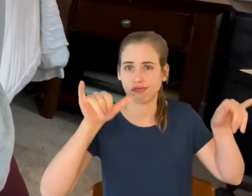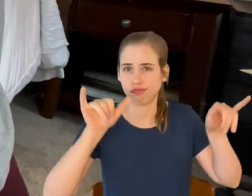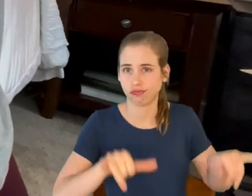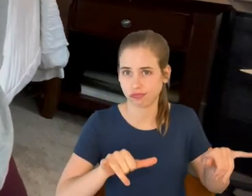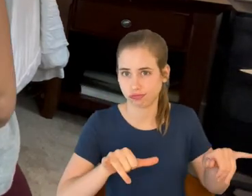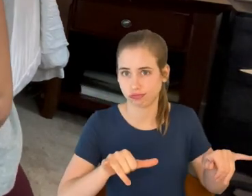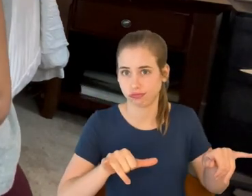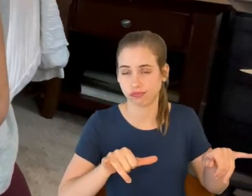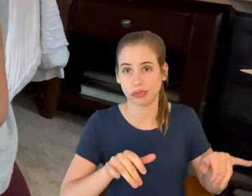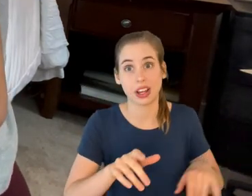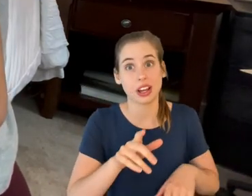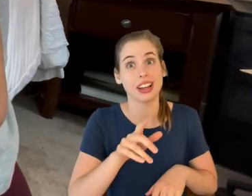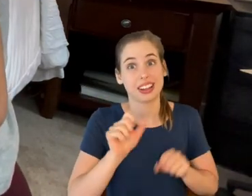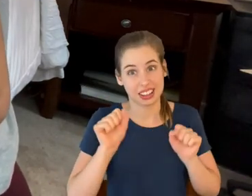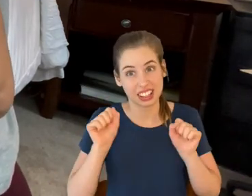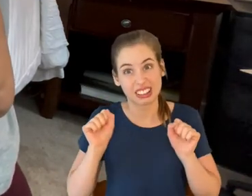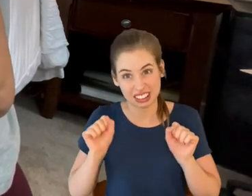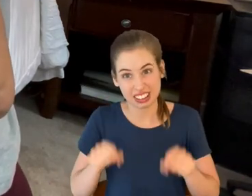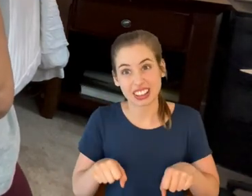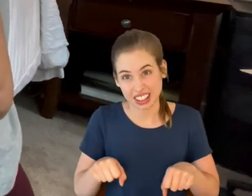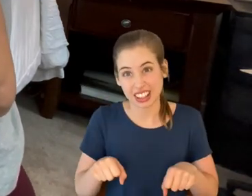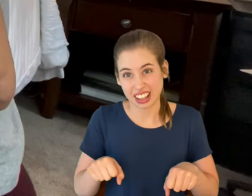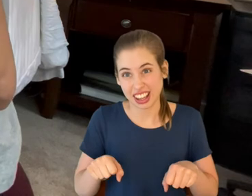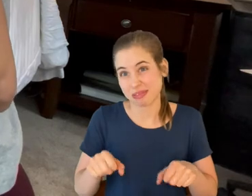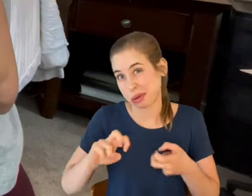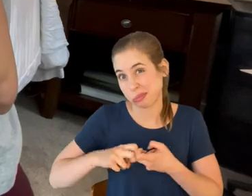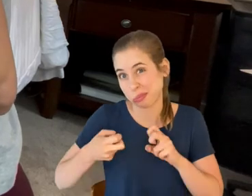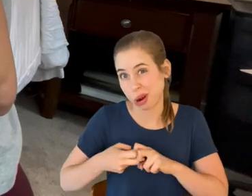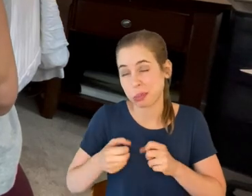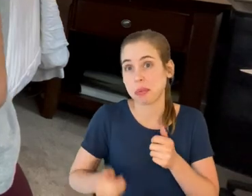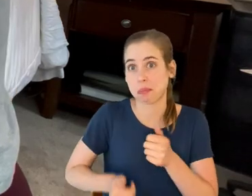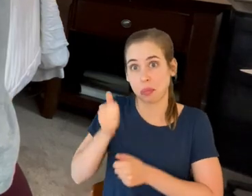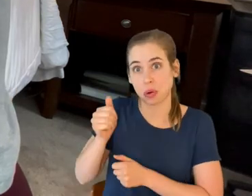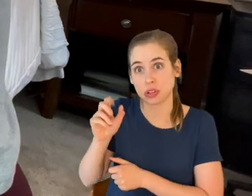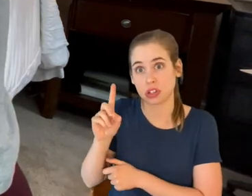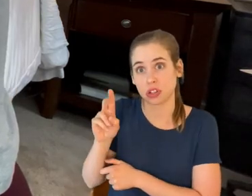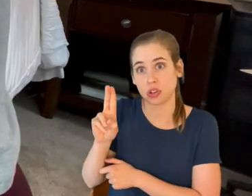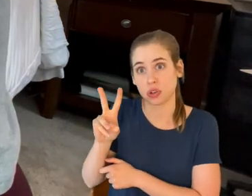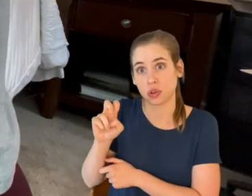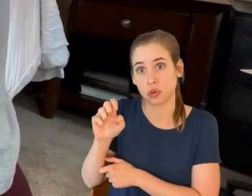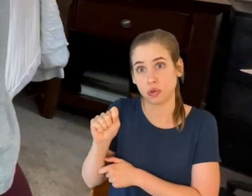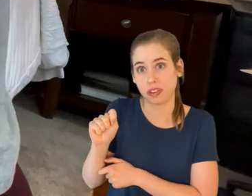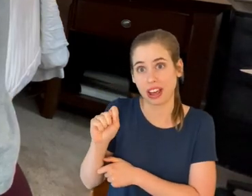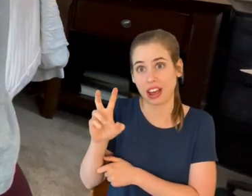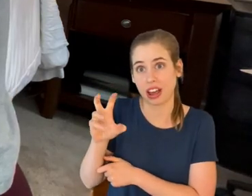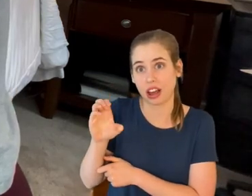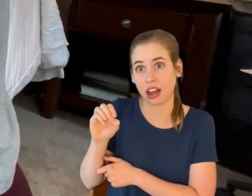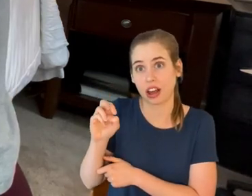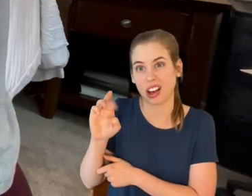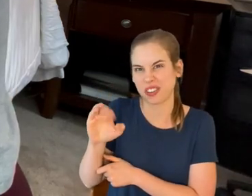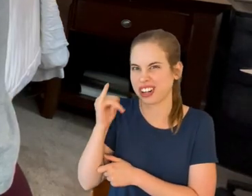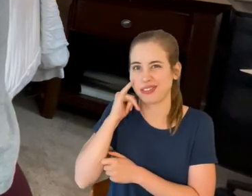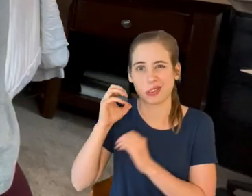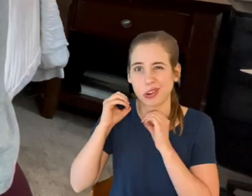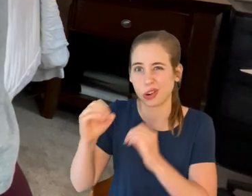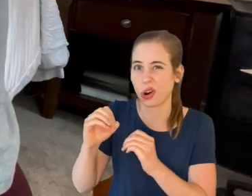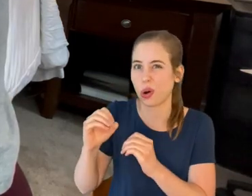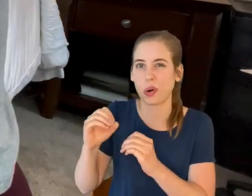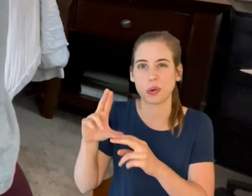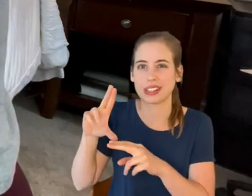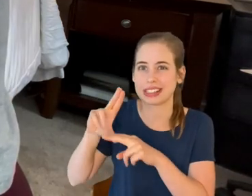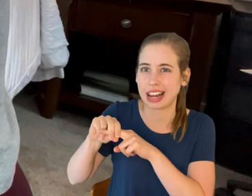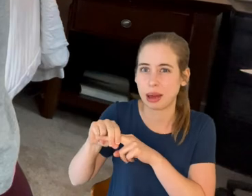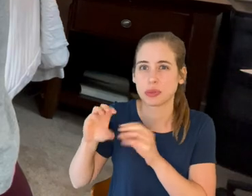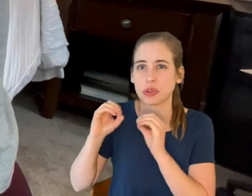like is a major issue for most duvet covers if they don't have any snaps or ties or anything like that. So